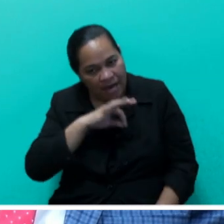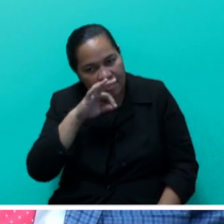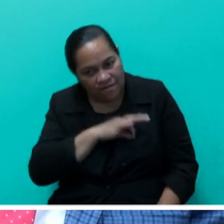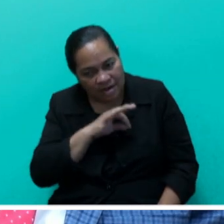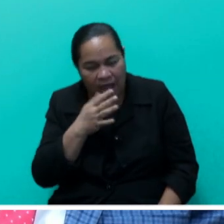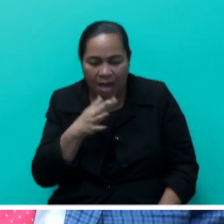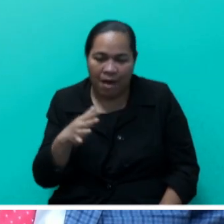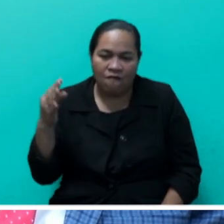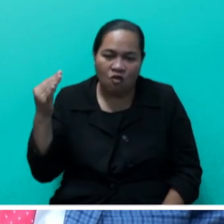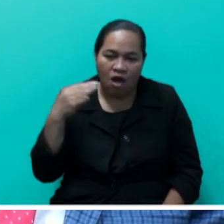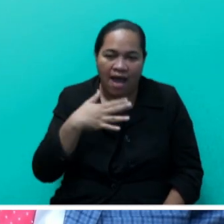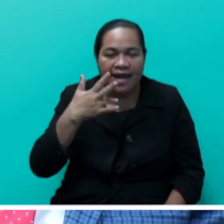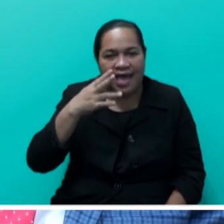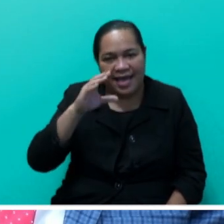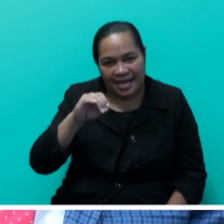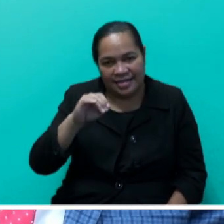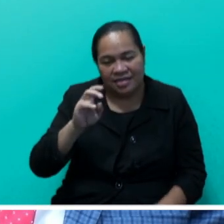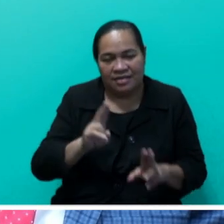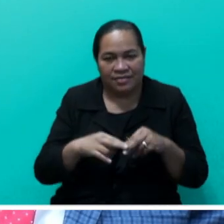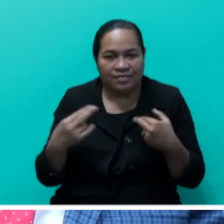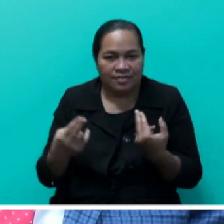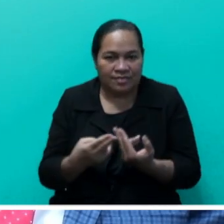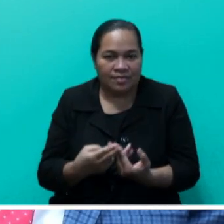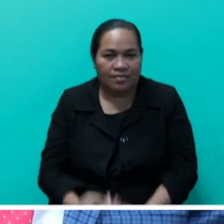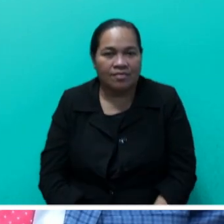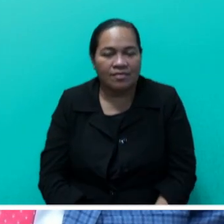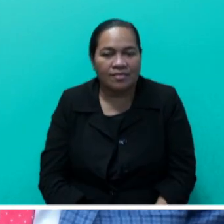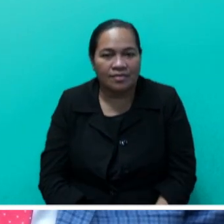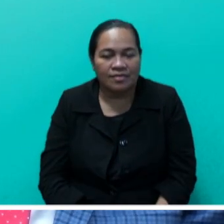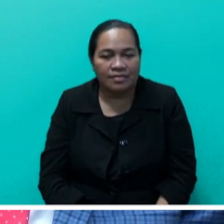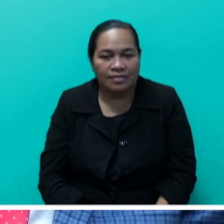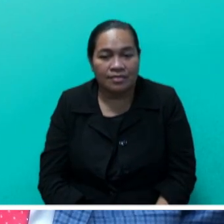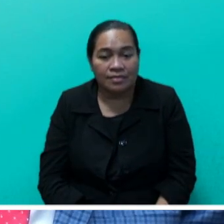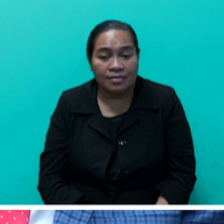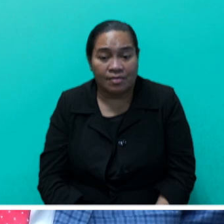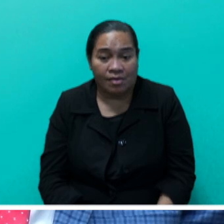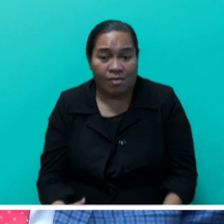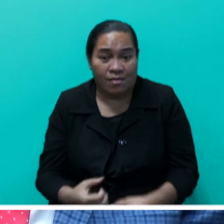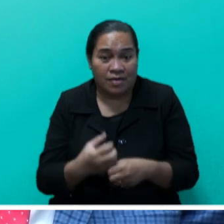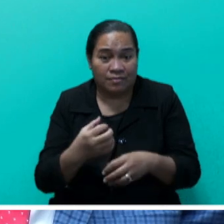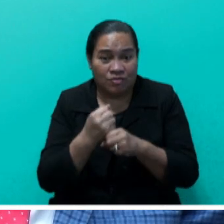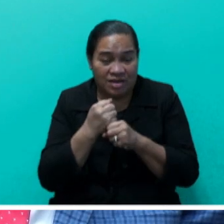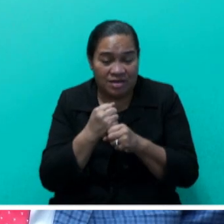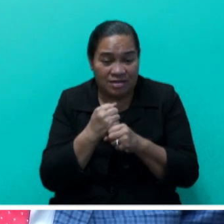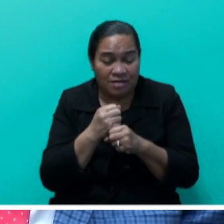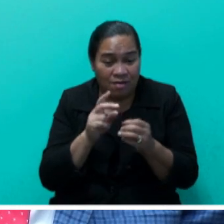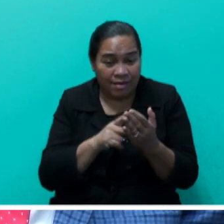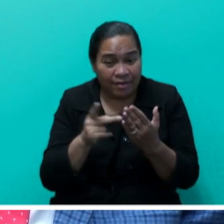to 480 households. The major upgrading projects that